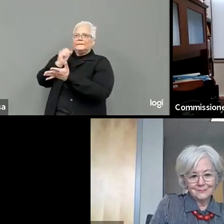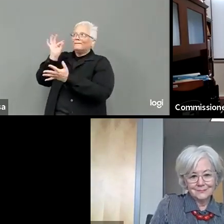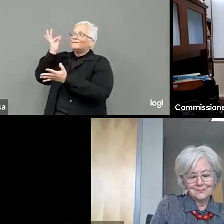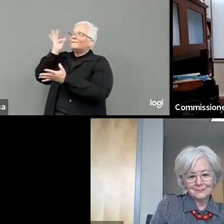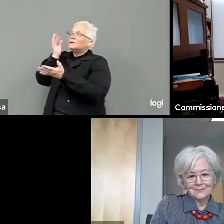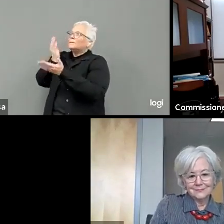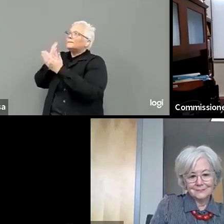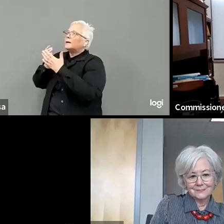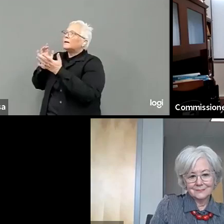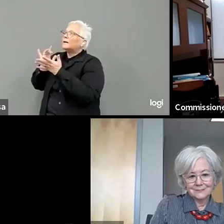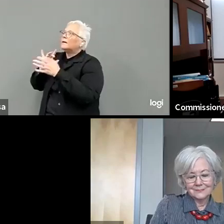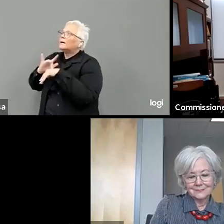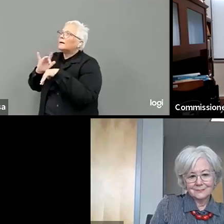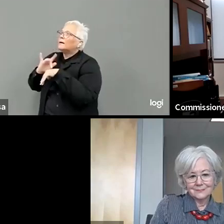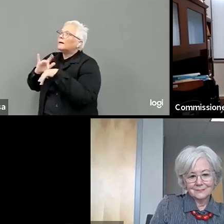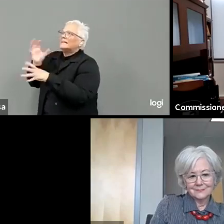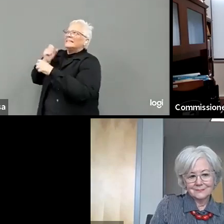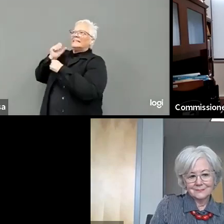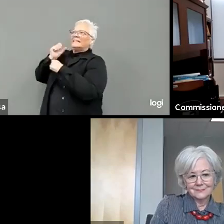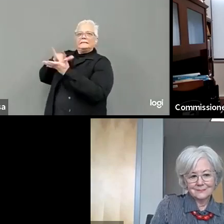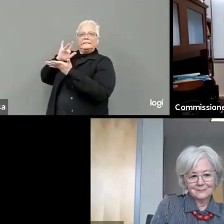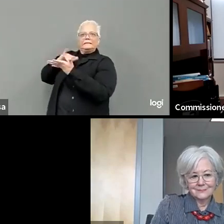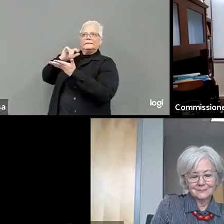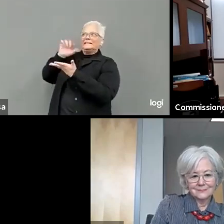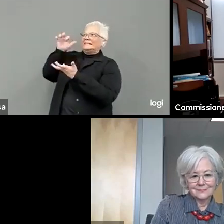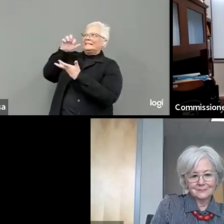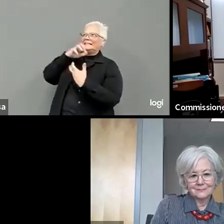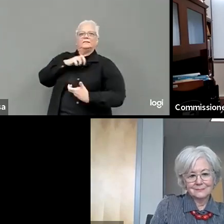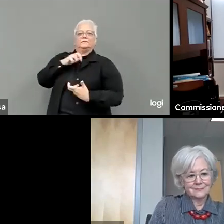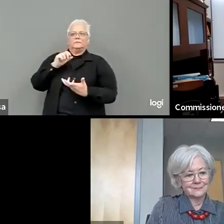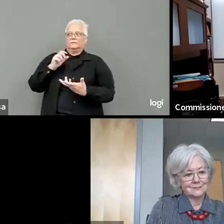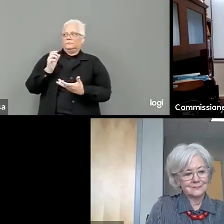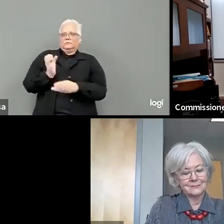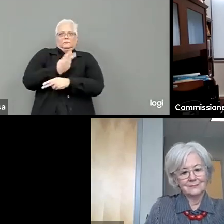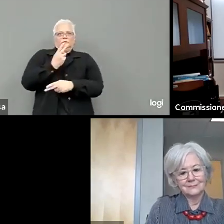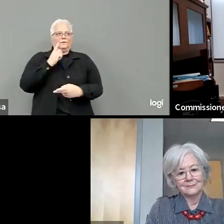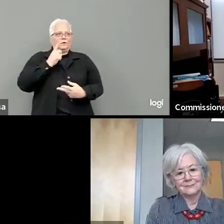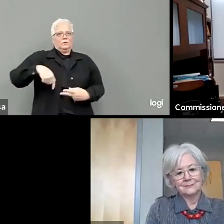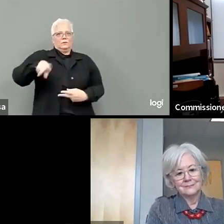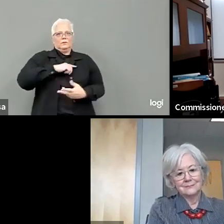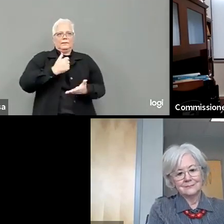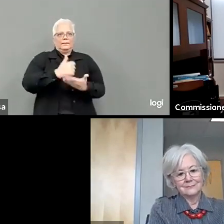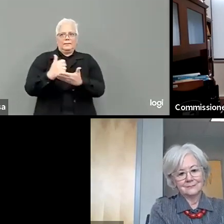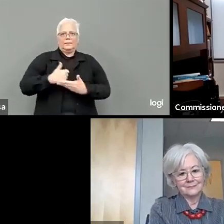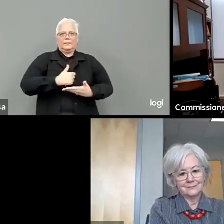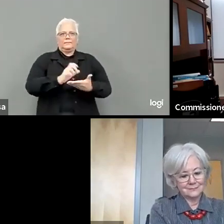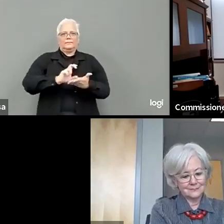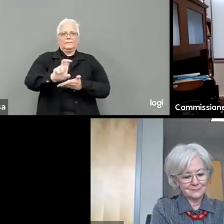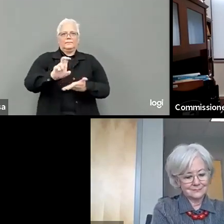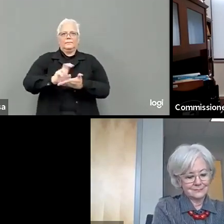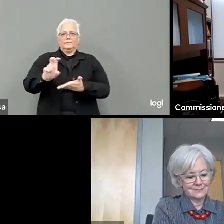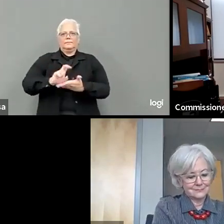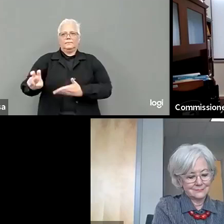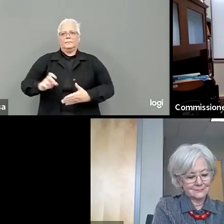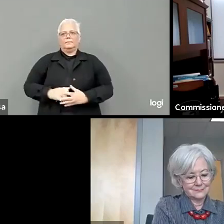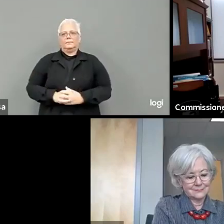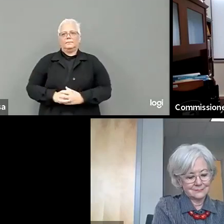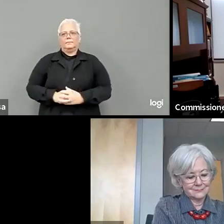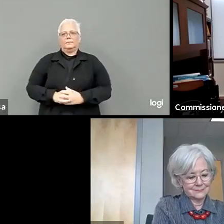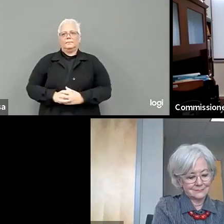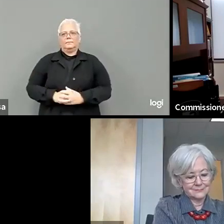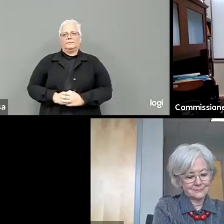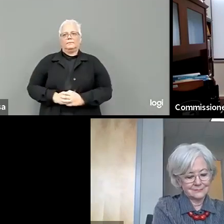gap, a lot of it would be costs of overtime to backfill positions when we